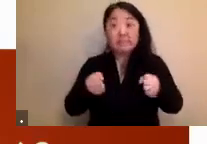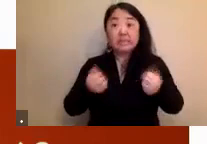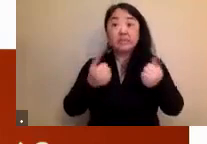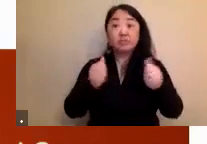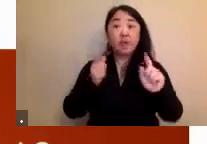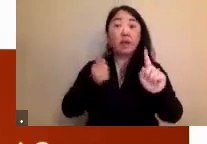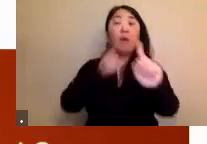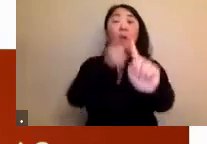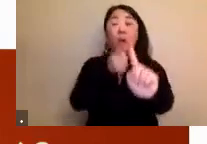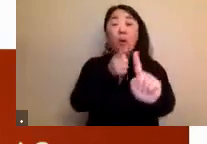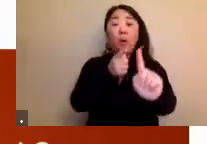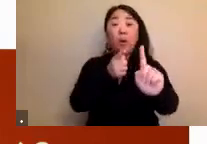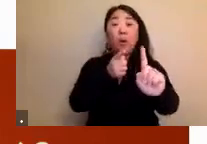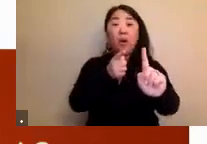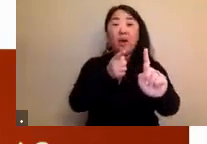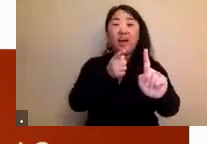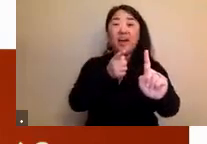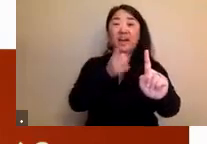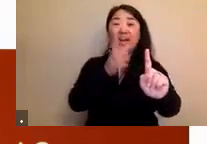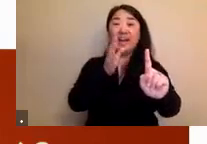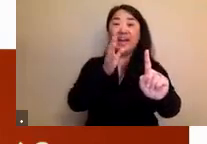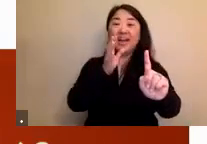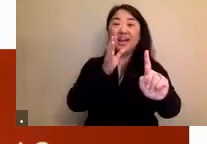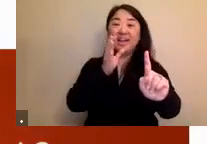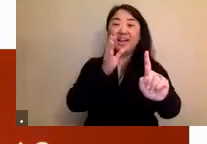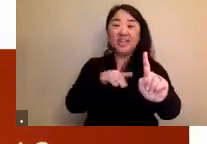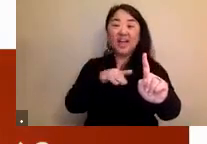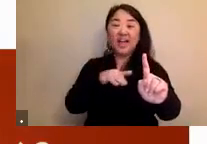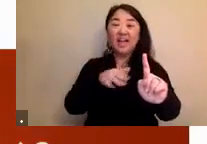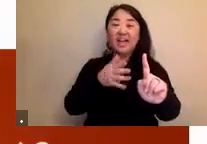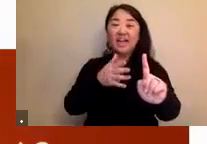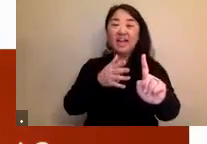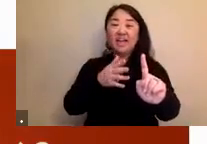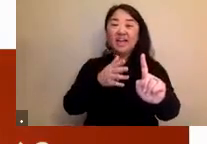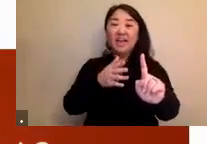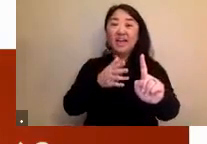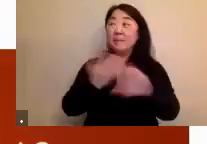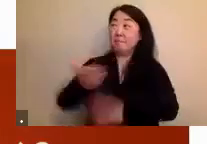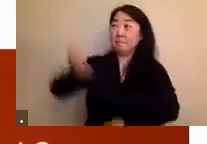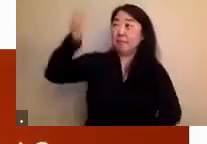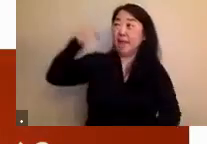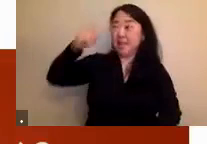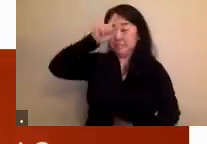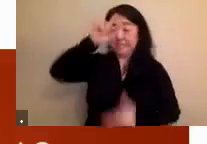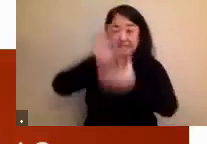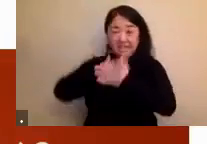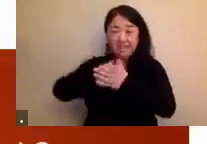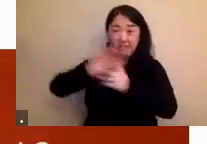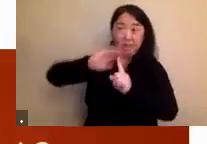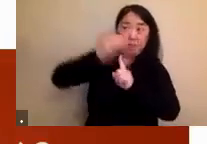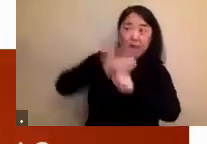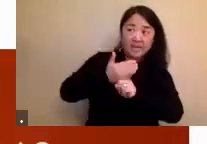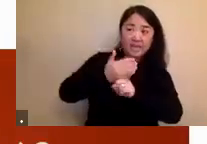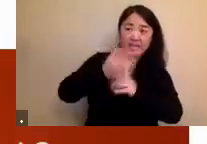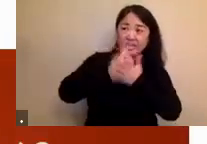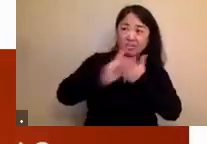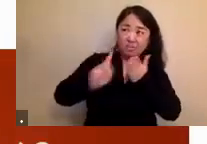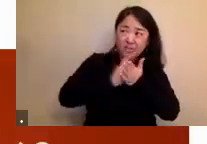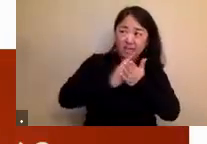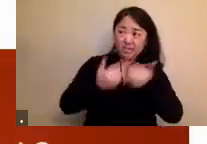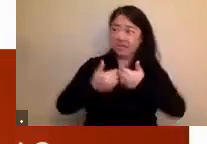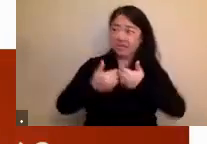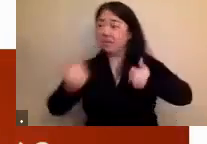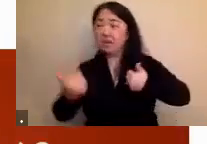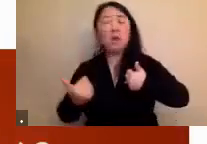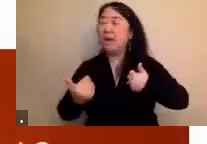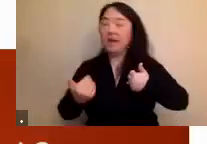are reducing those past or mitigating those past practices of discrimination. And I just wanted to show you